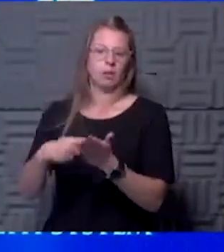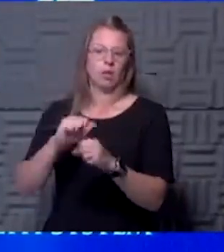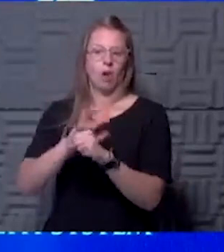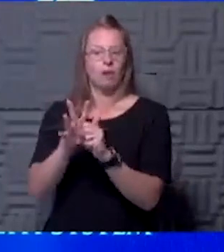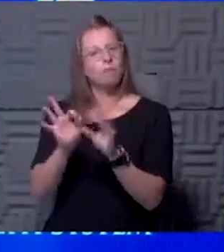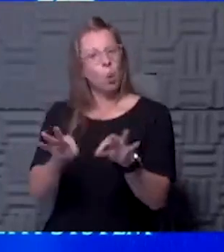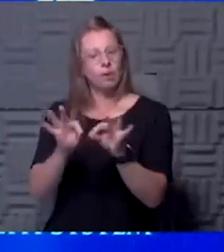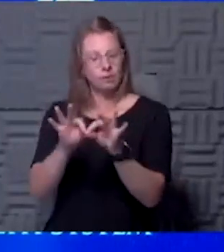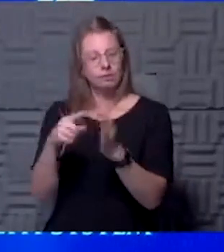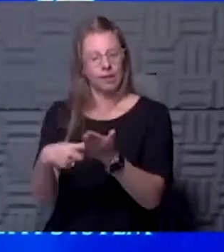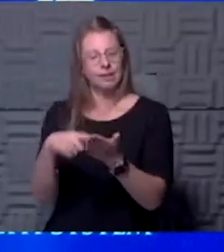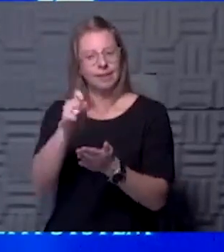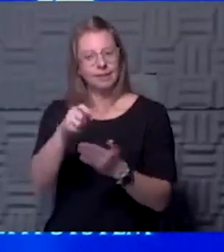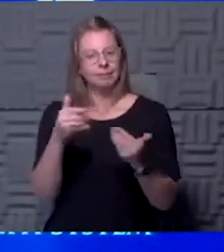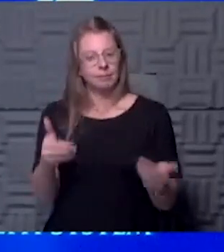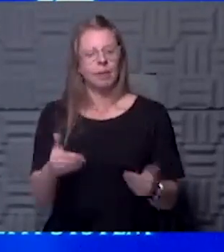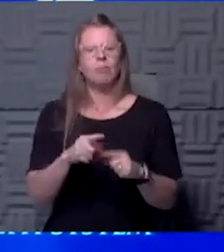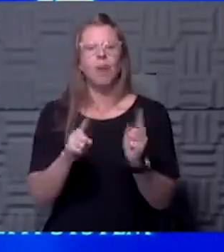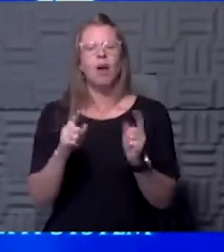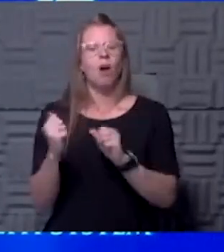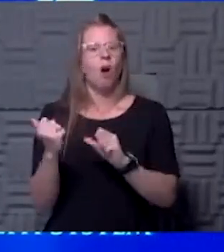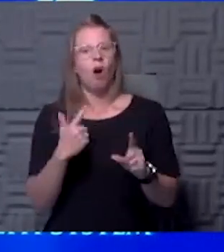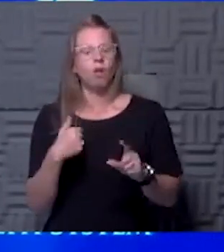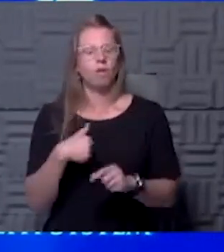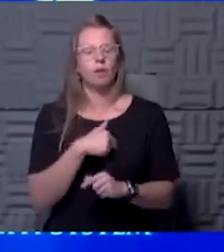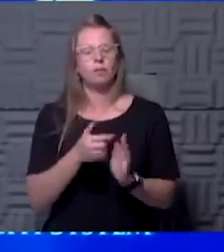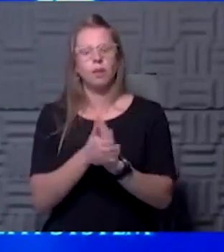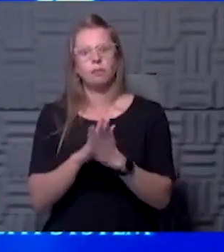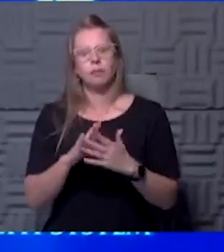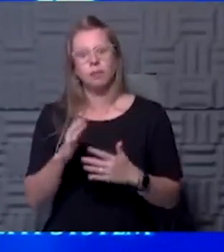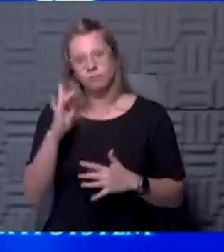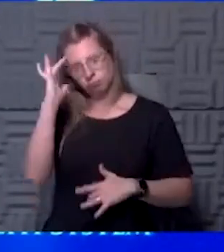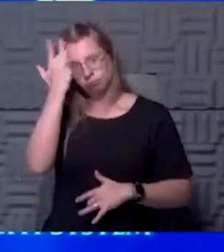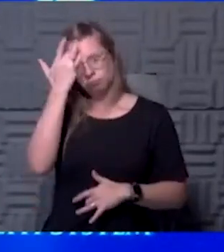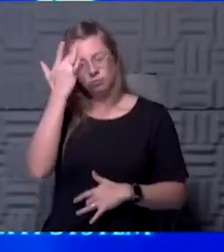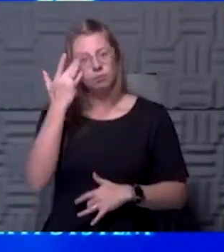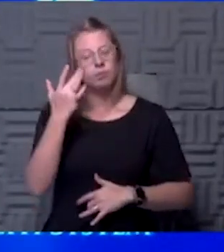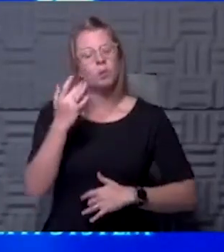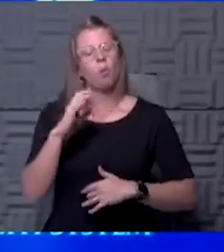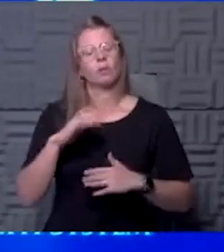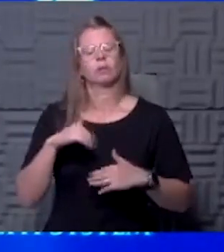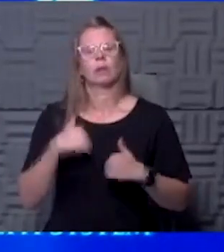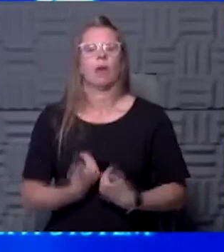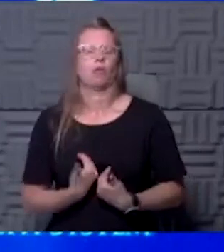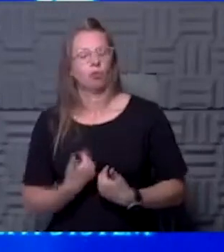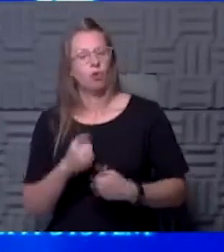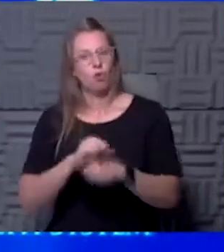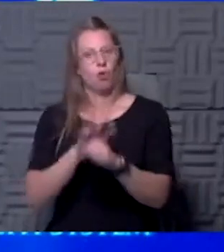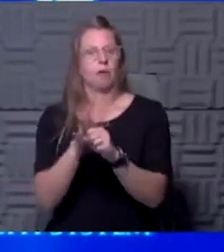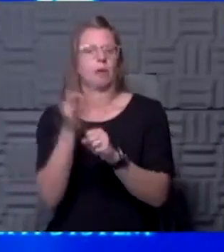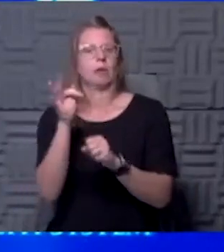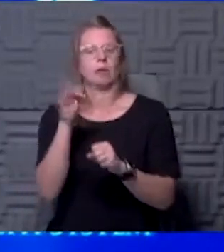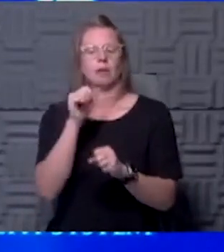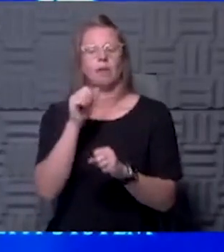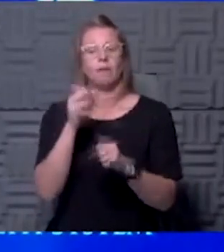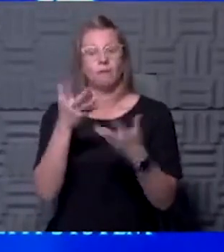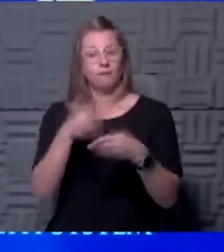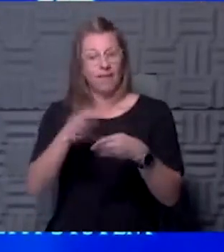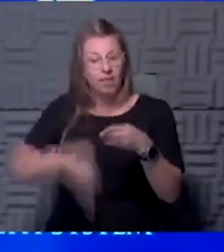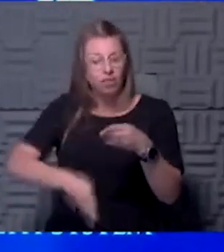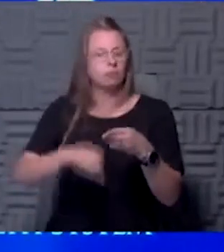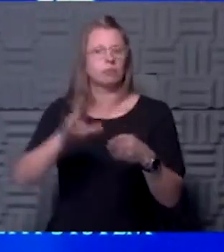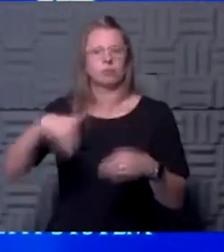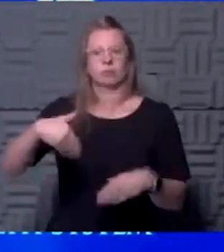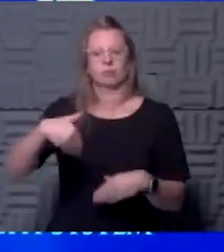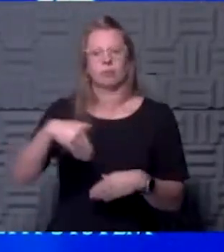do. But all of us are getting weary about this, and it's not done yet. We may argue that we're past the